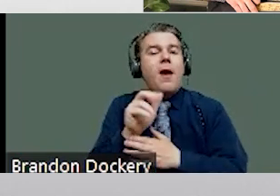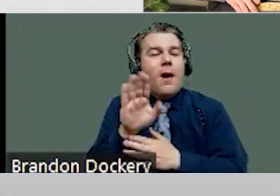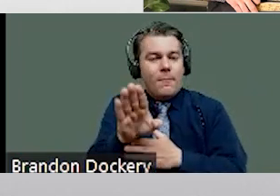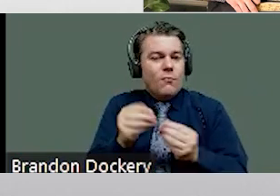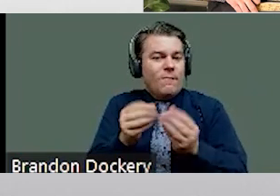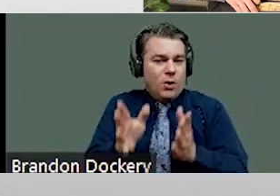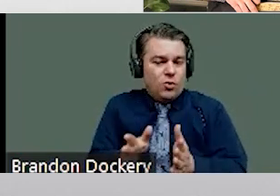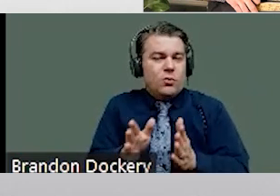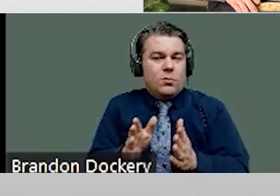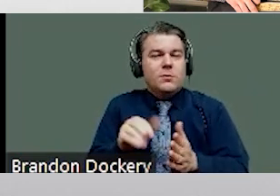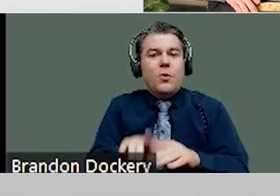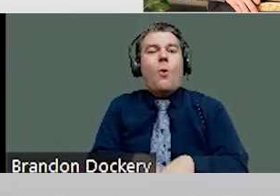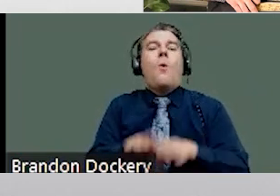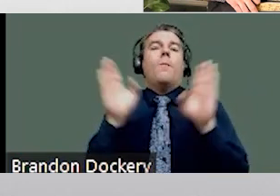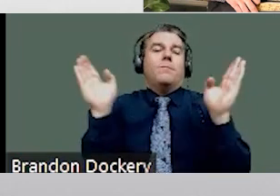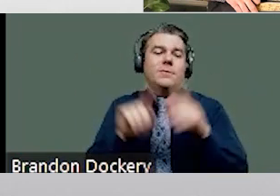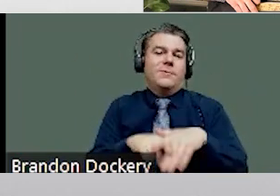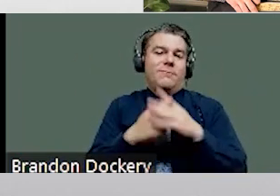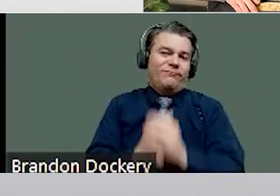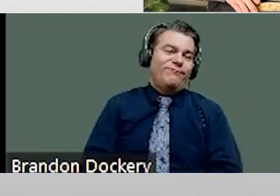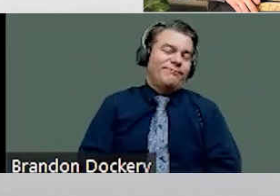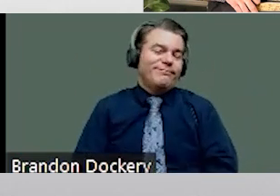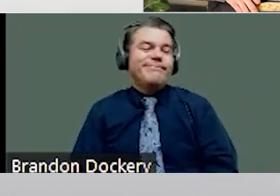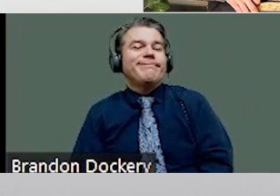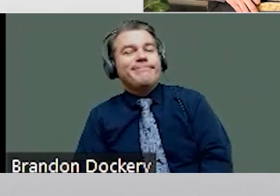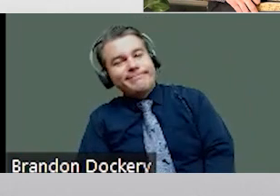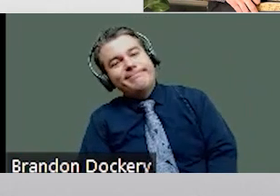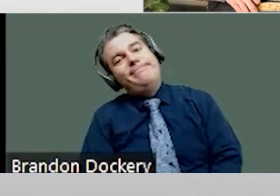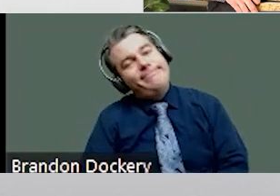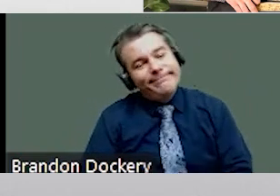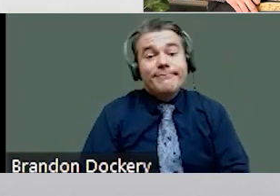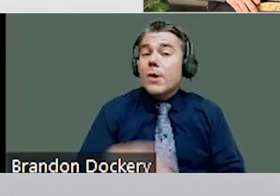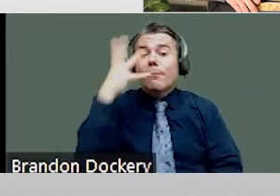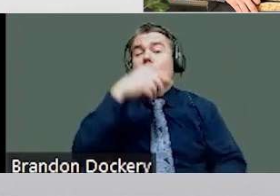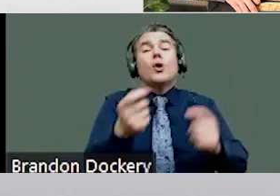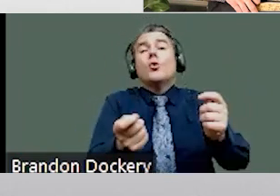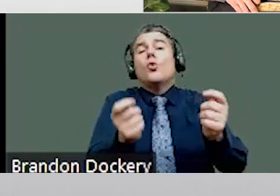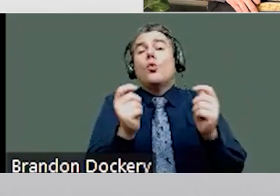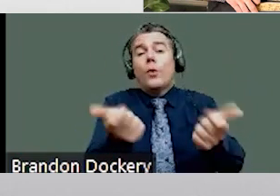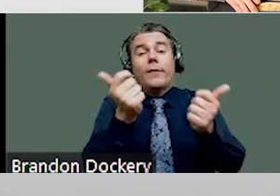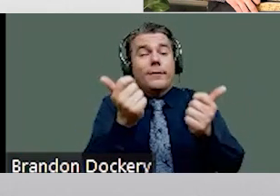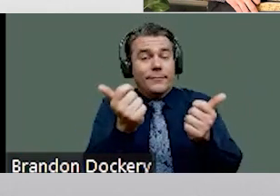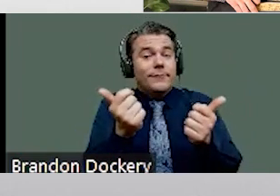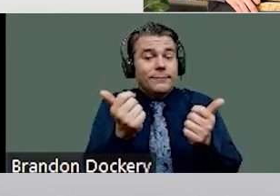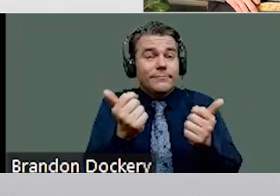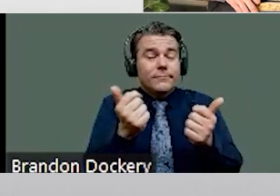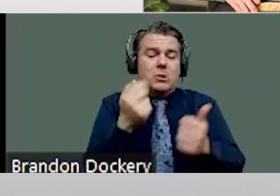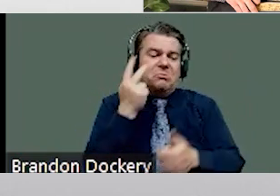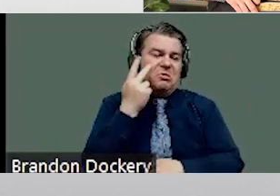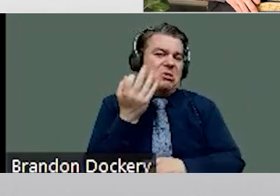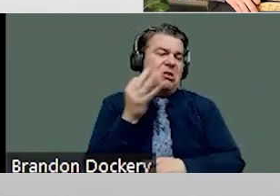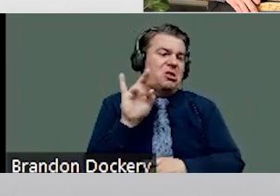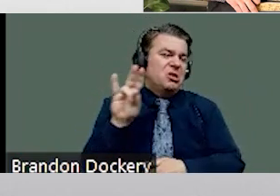rehabilitation provider is opened up. So it spreads pretty quickly. You can see that in